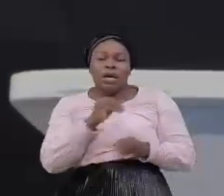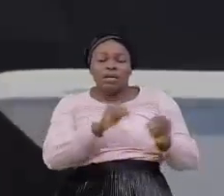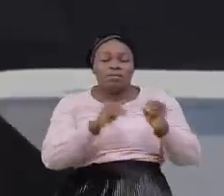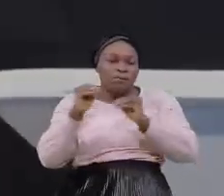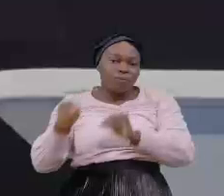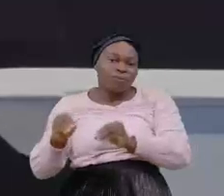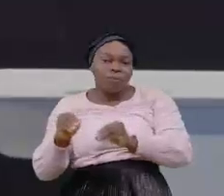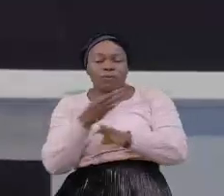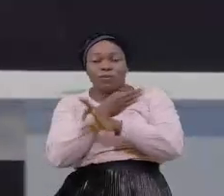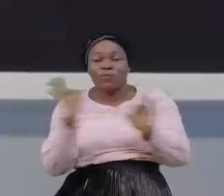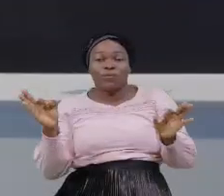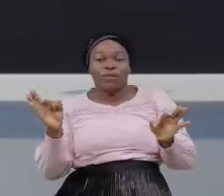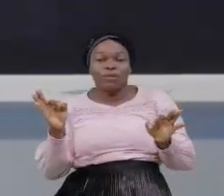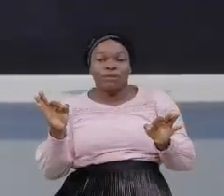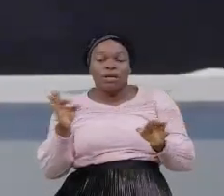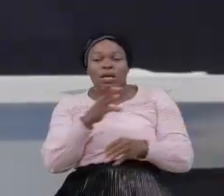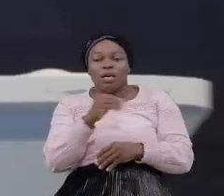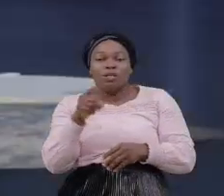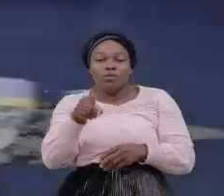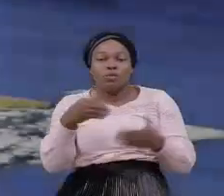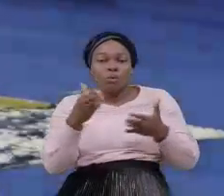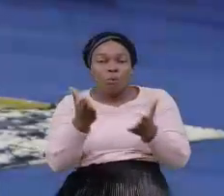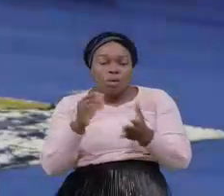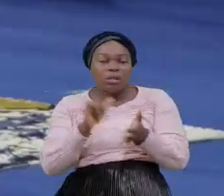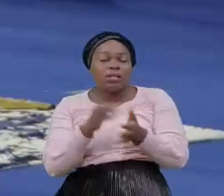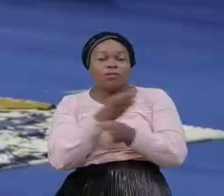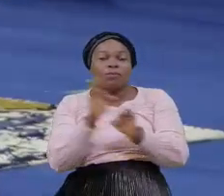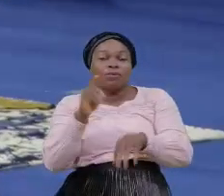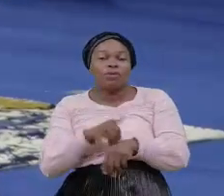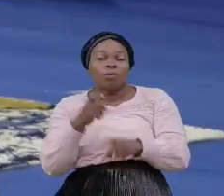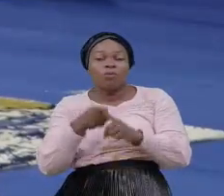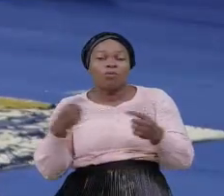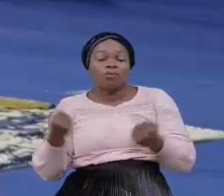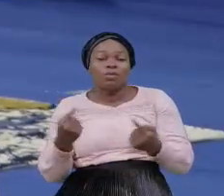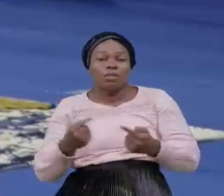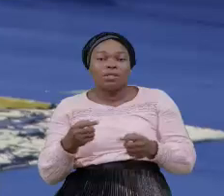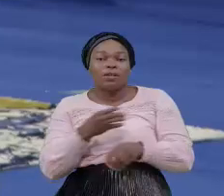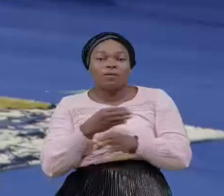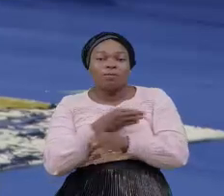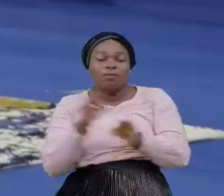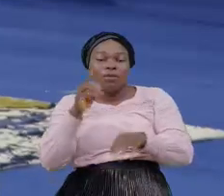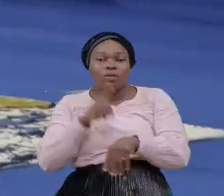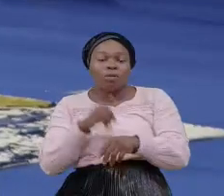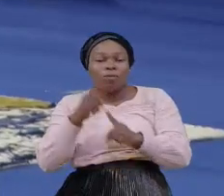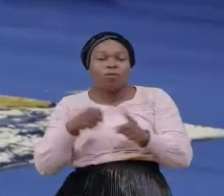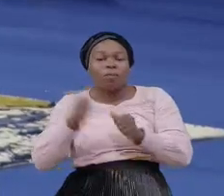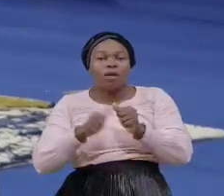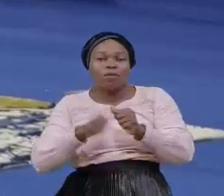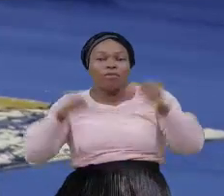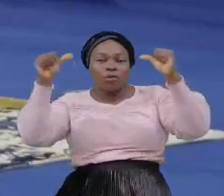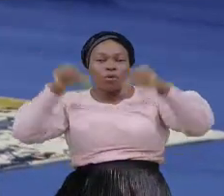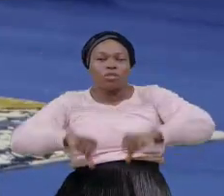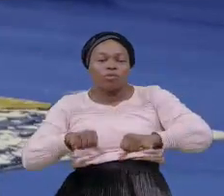Now you want the freedom. Freedom from sin. Freedom from every condemnation, and you want to have